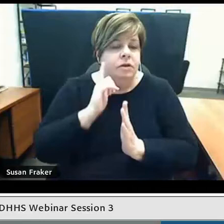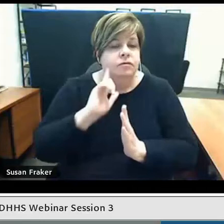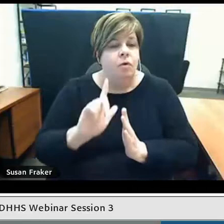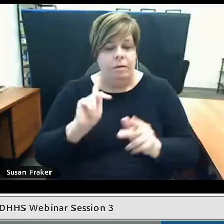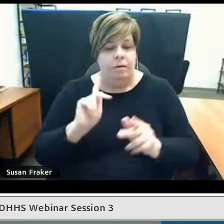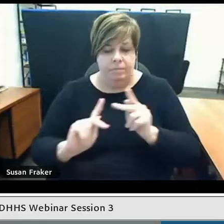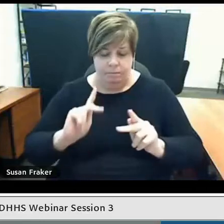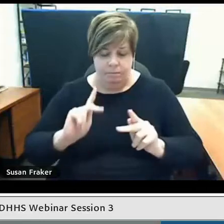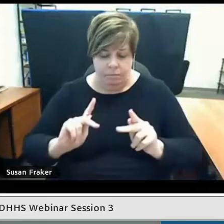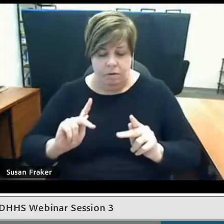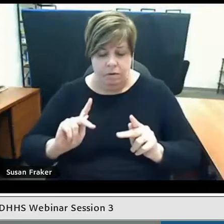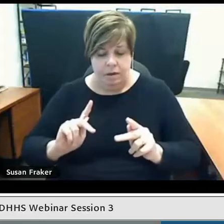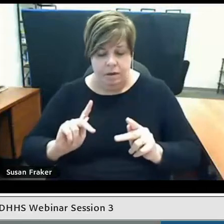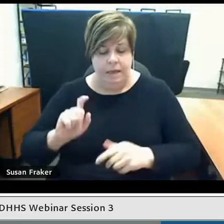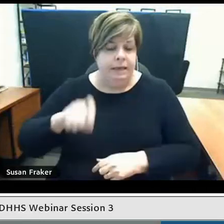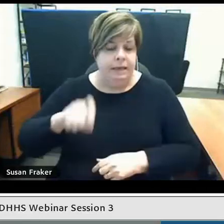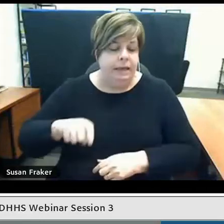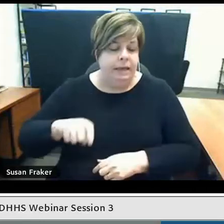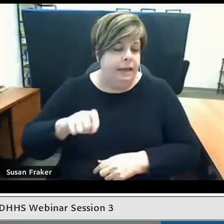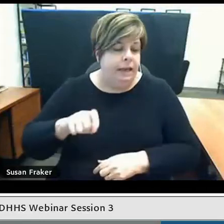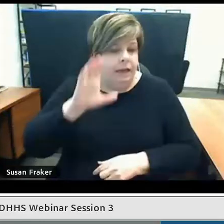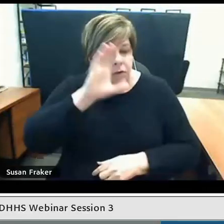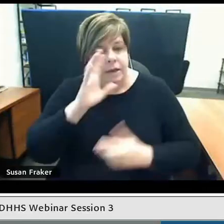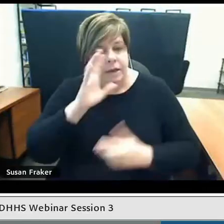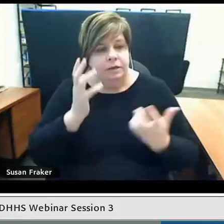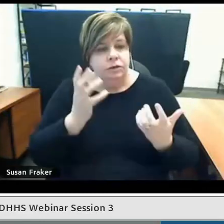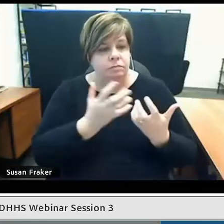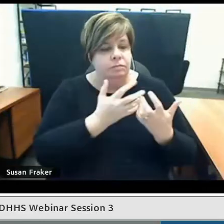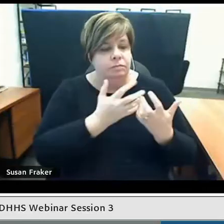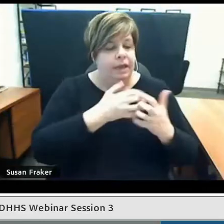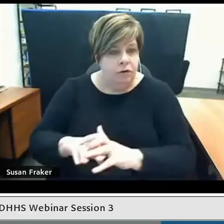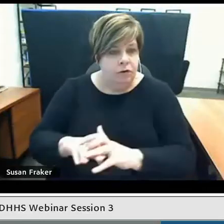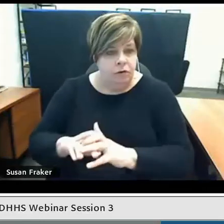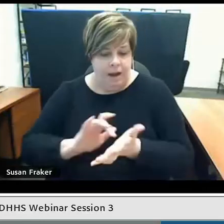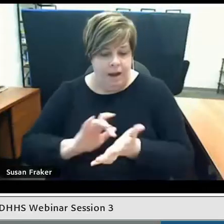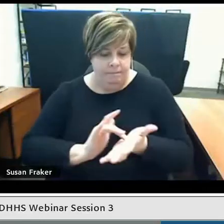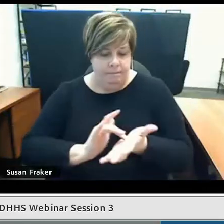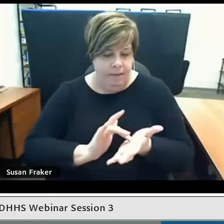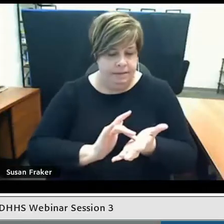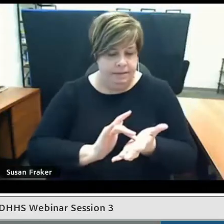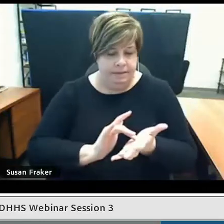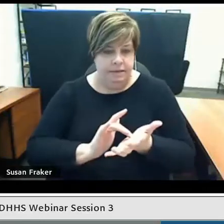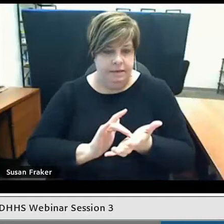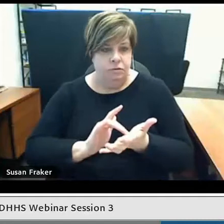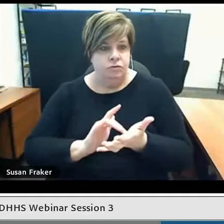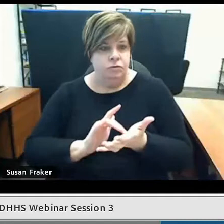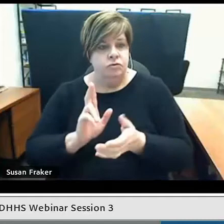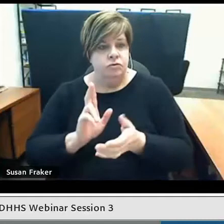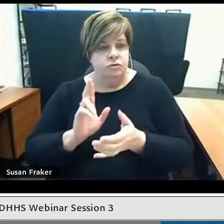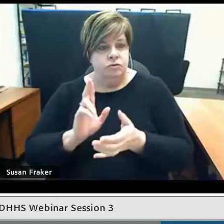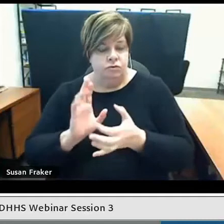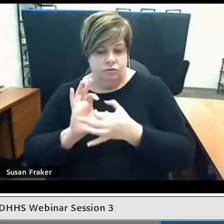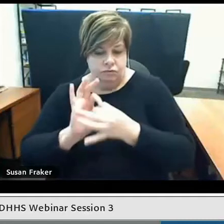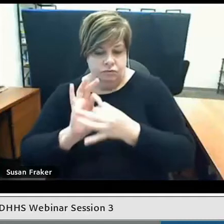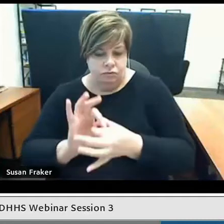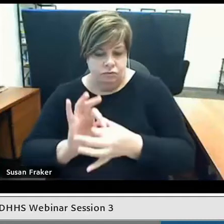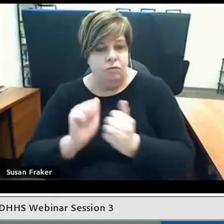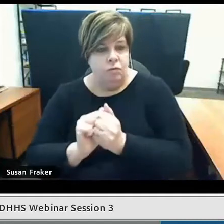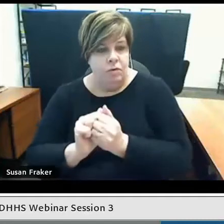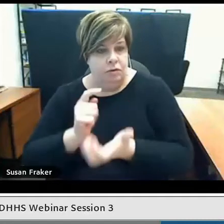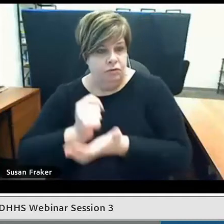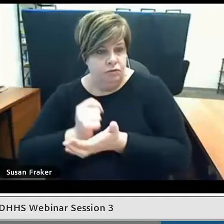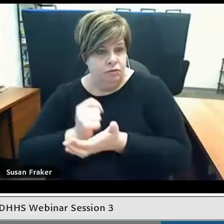that are, for example, looking to integrate medication to treat addiction into their services, or integrate peer support into